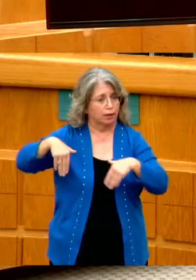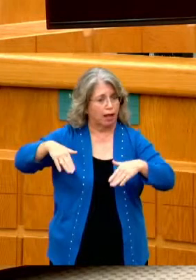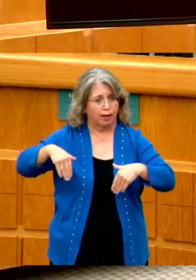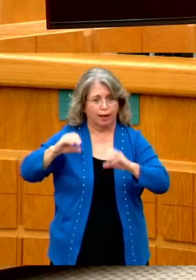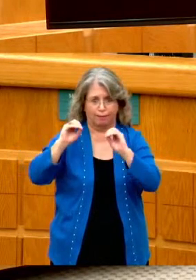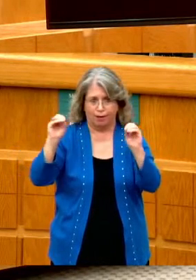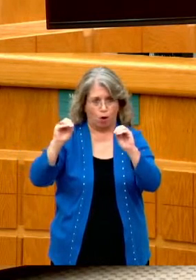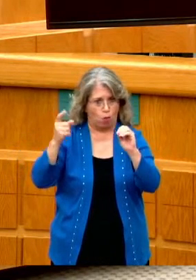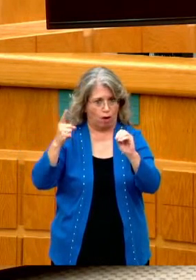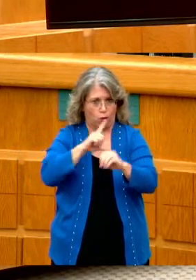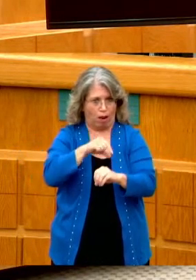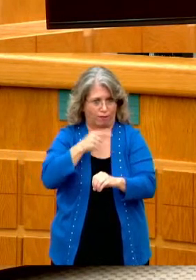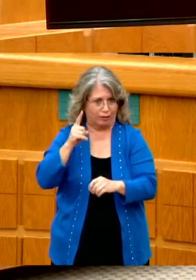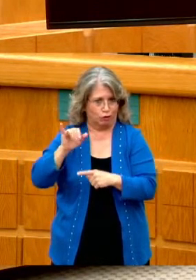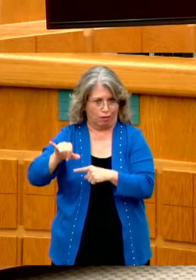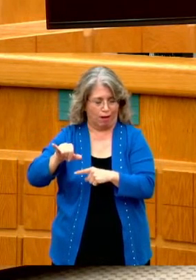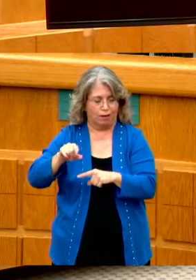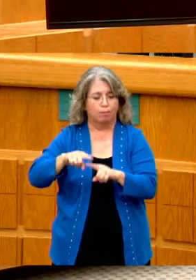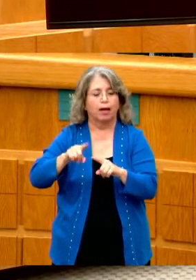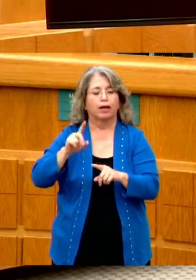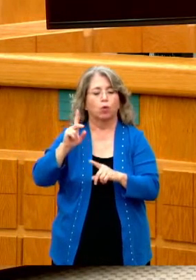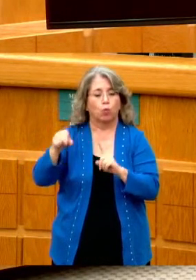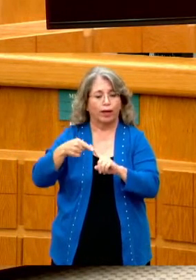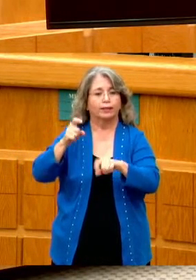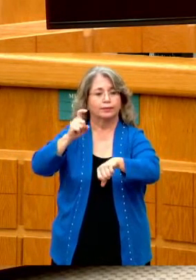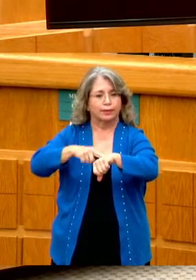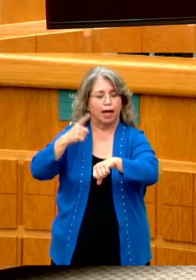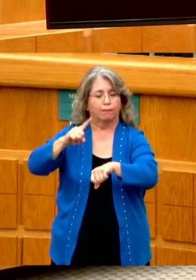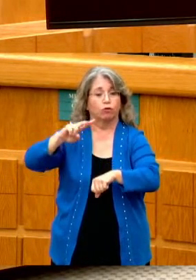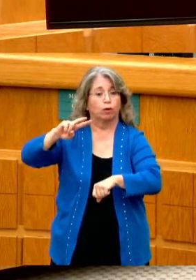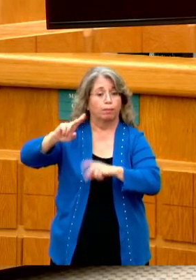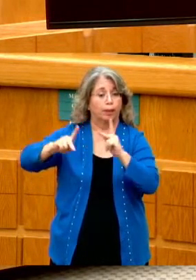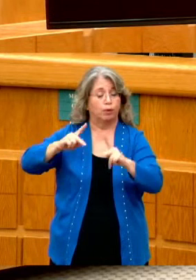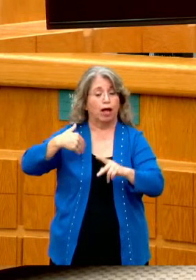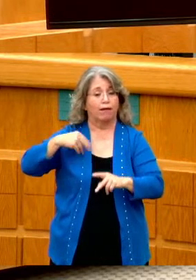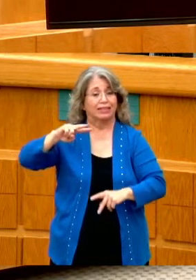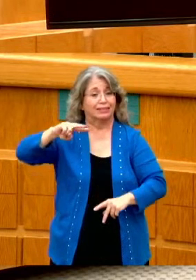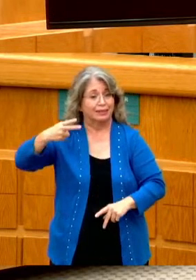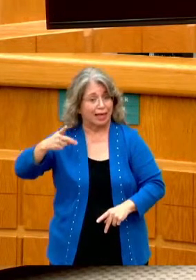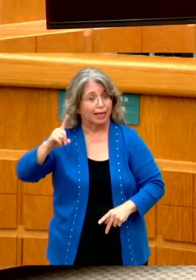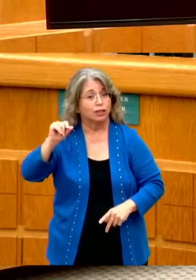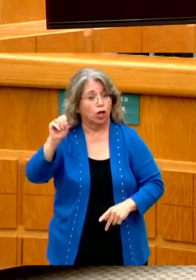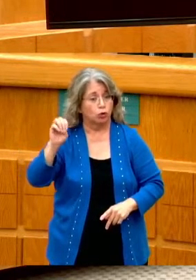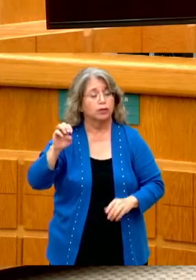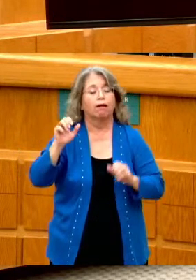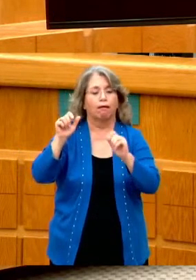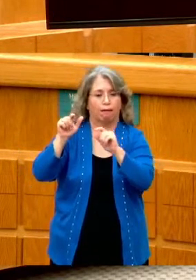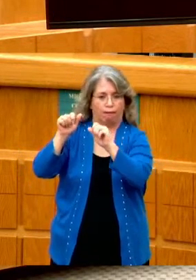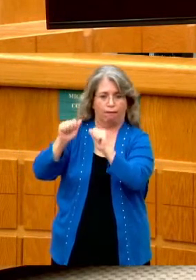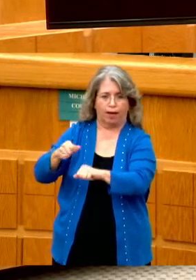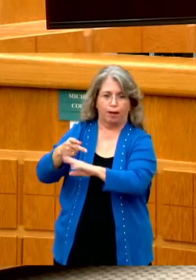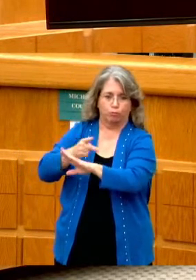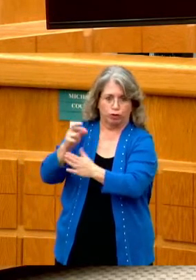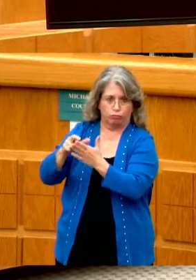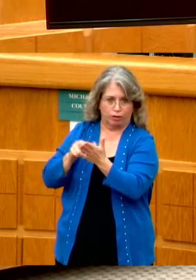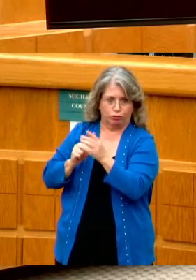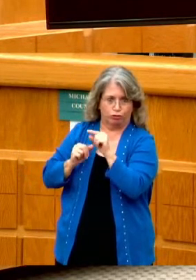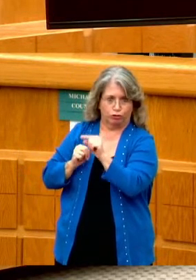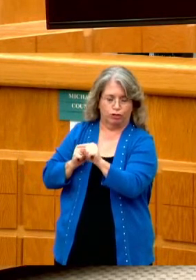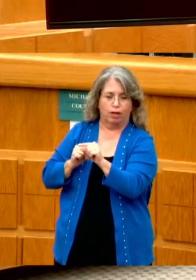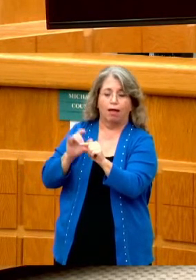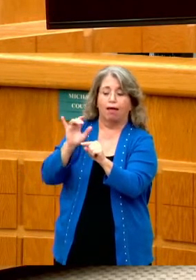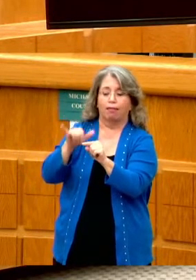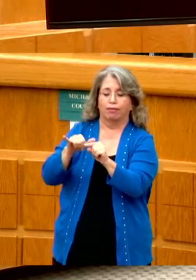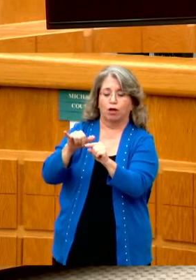yet, but individuals that qualify for the second dose will be allowed to pre-register. The second dose recipients will